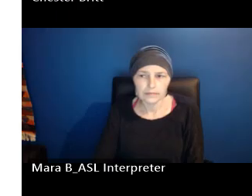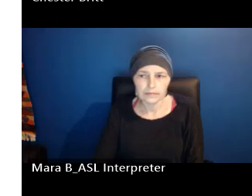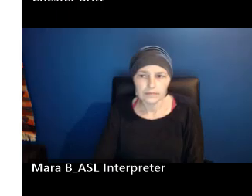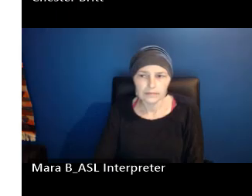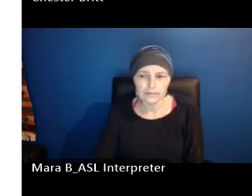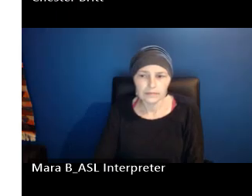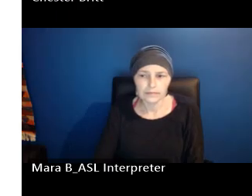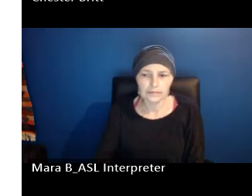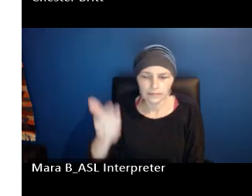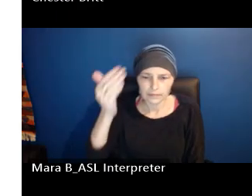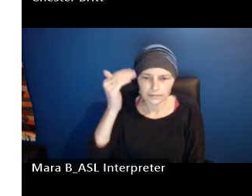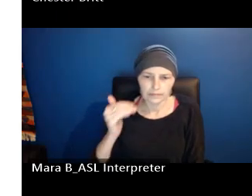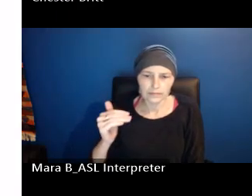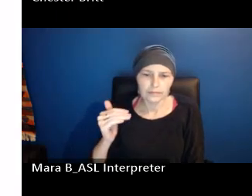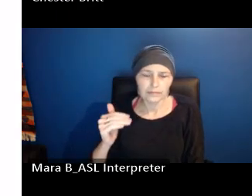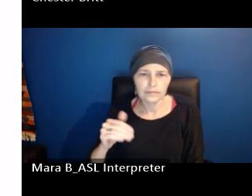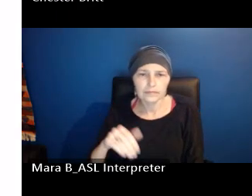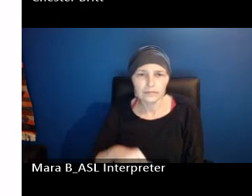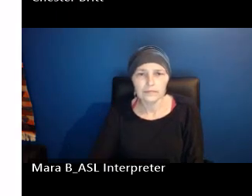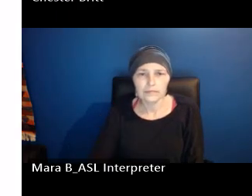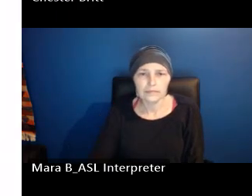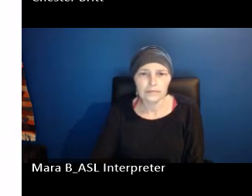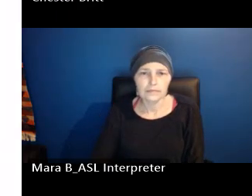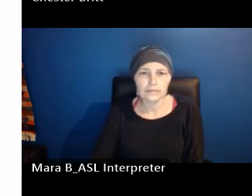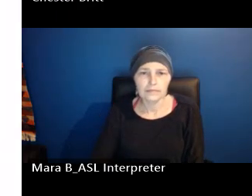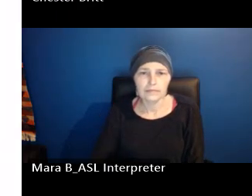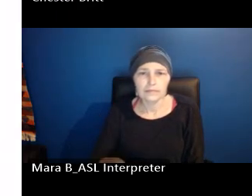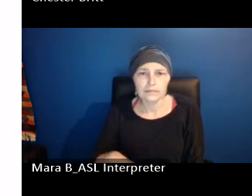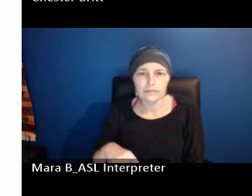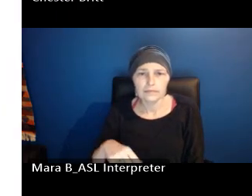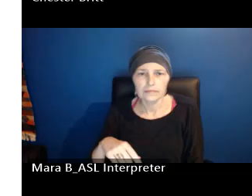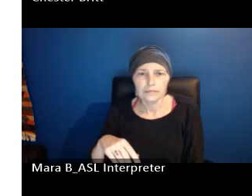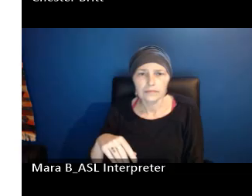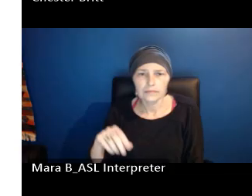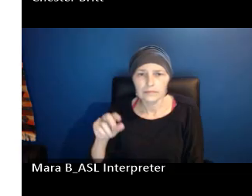All right, we're going to keep going. The next speaker we have is Bella Stallworth.